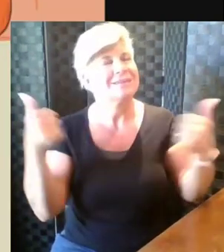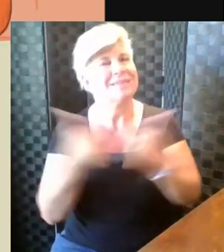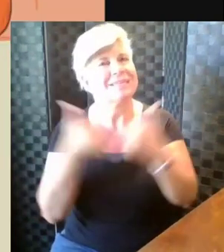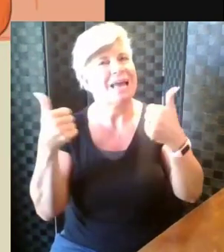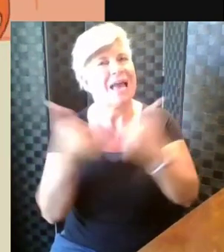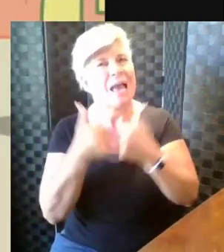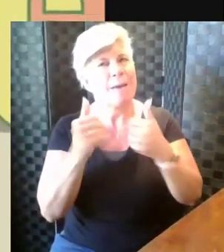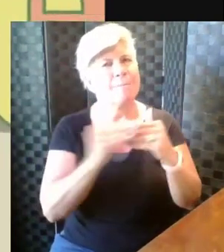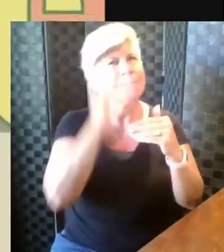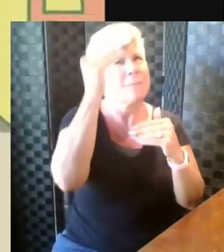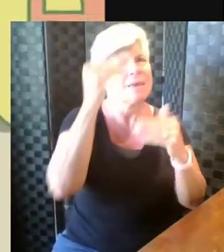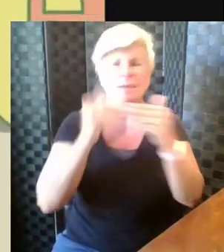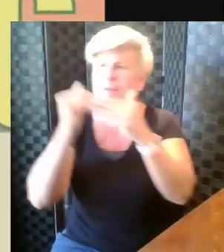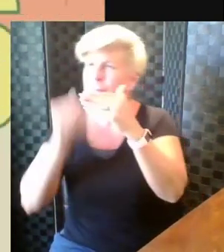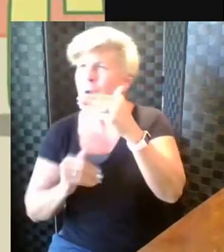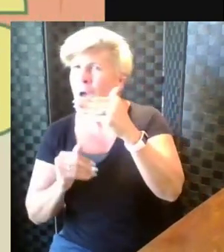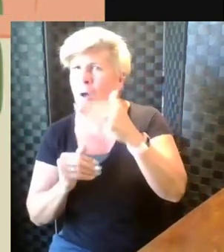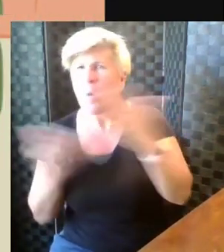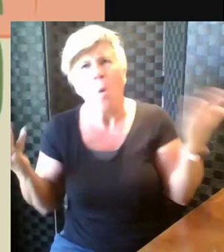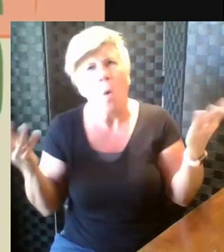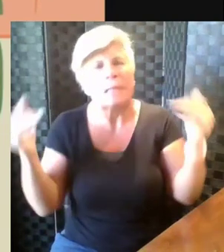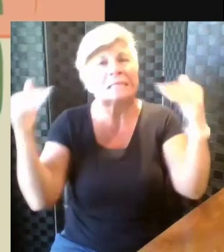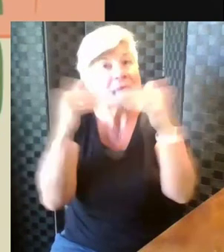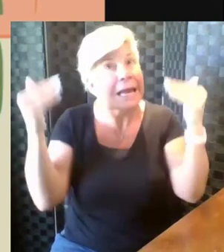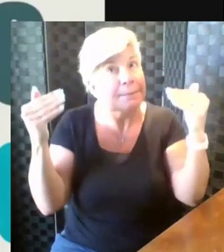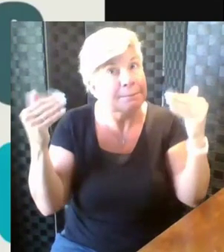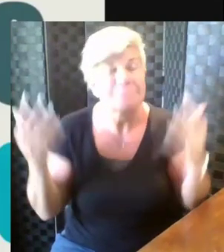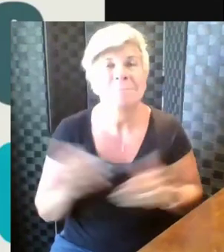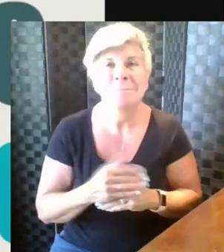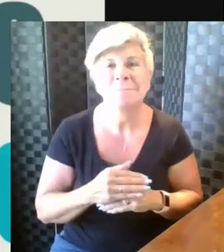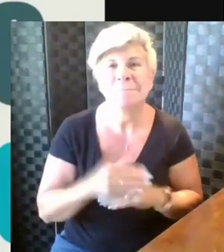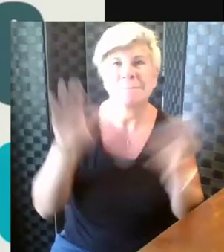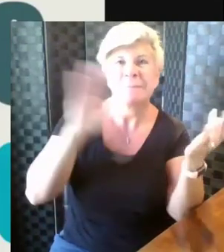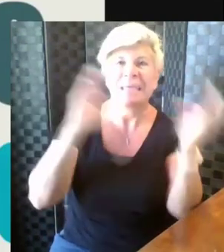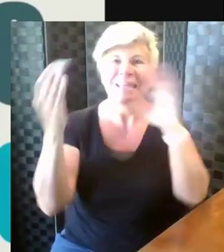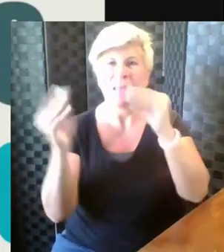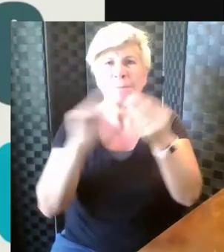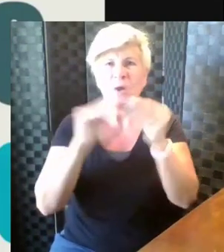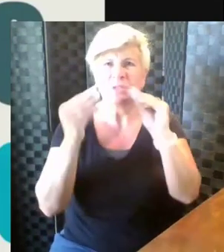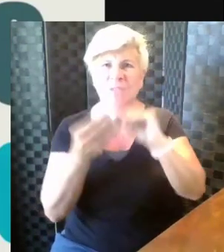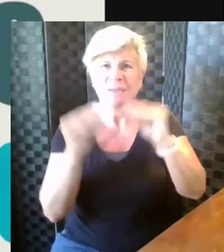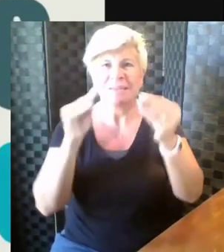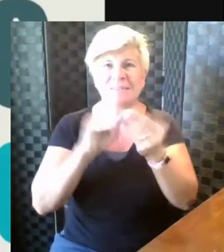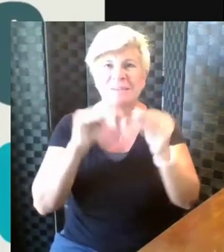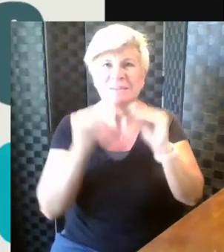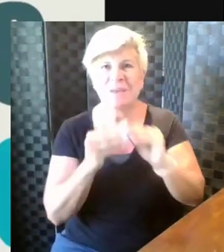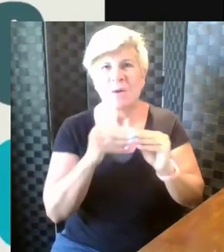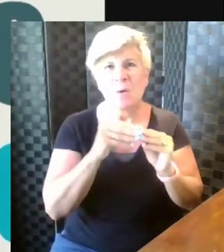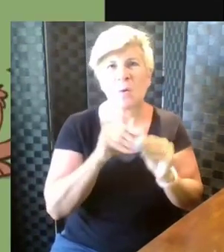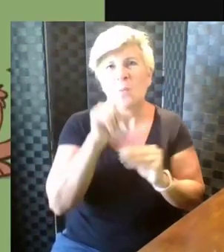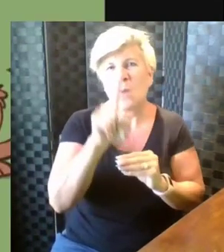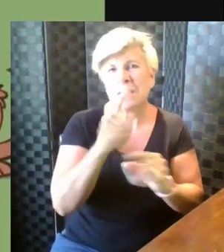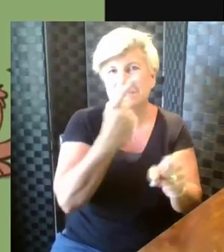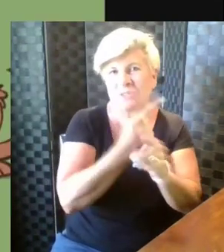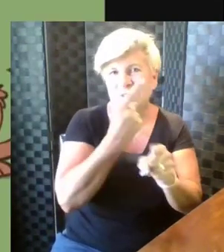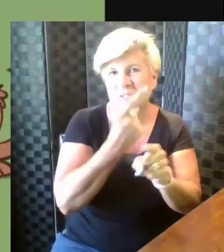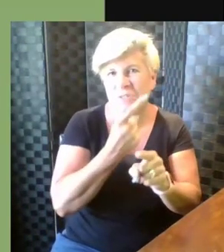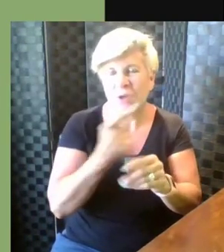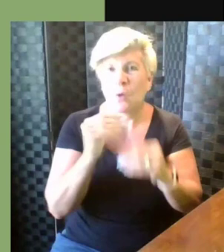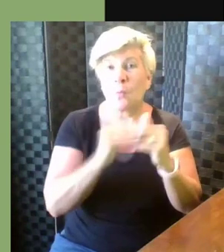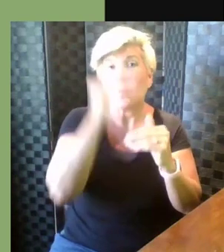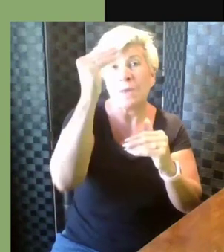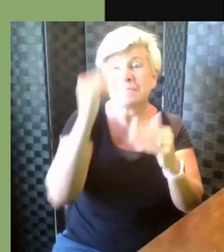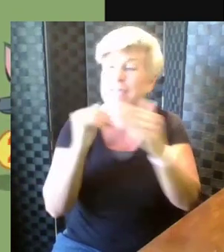game. Bigger, smaller, or the same. Comparing numbers, one is true.